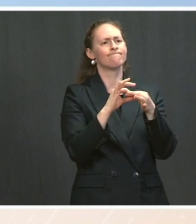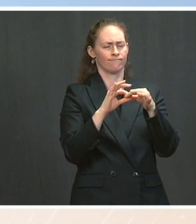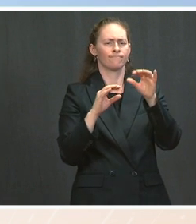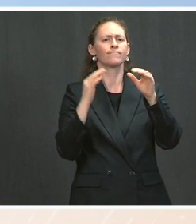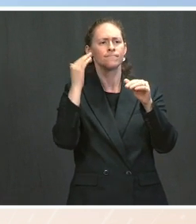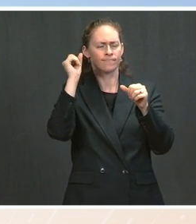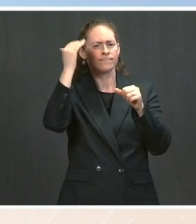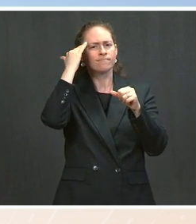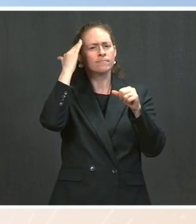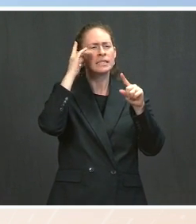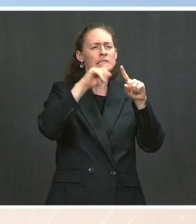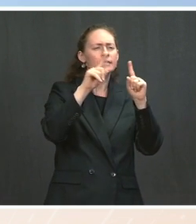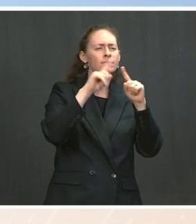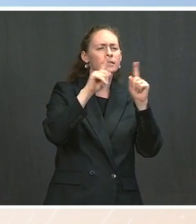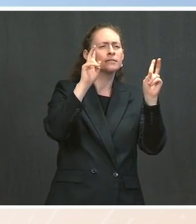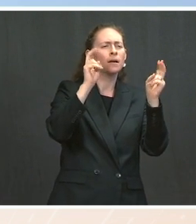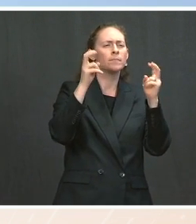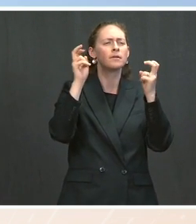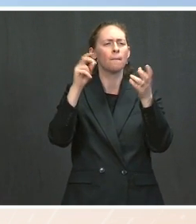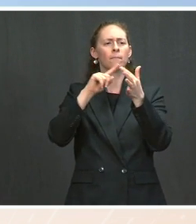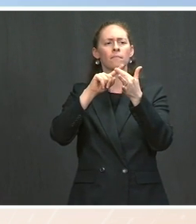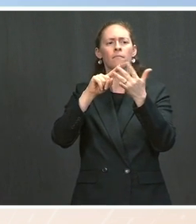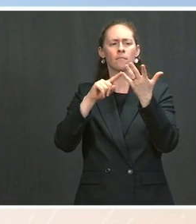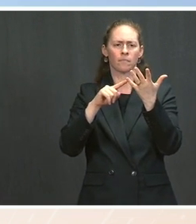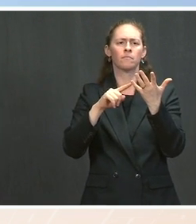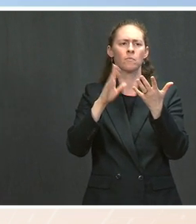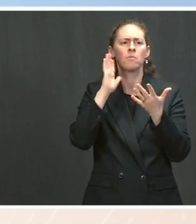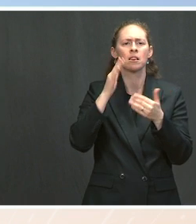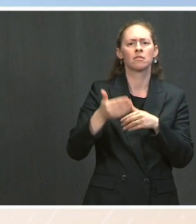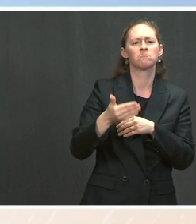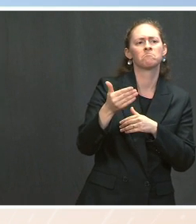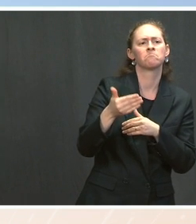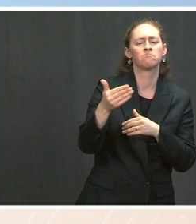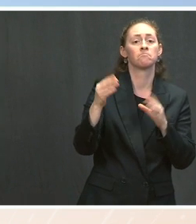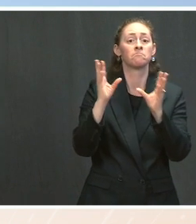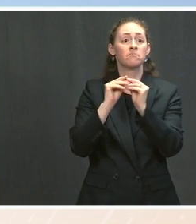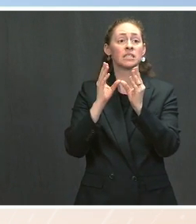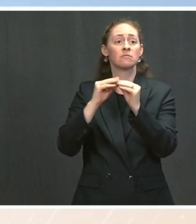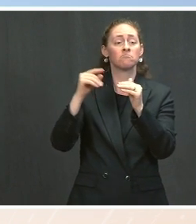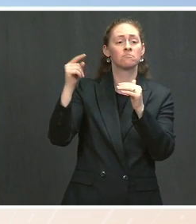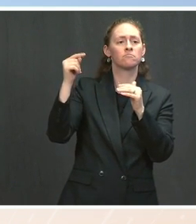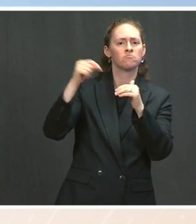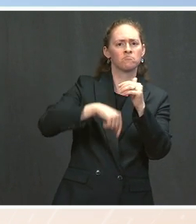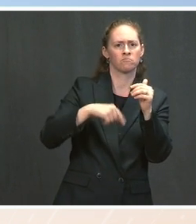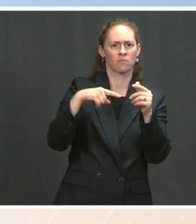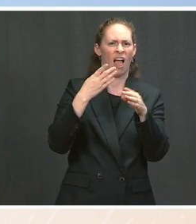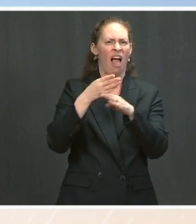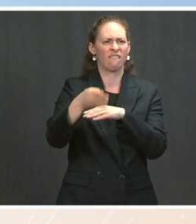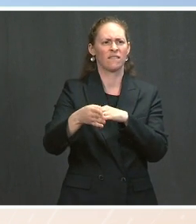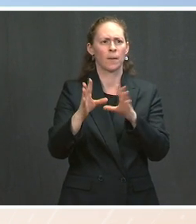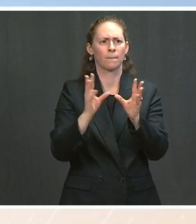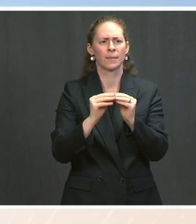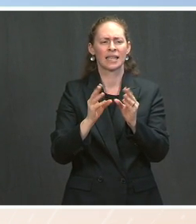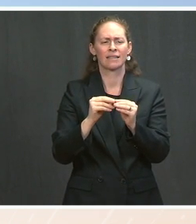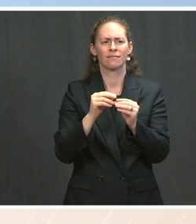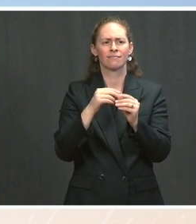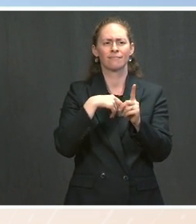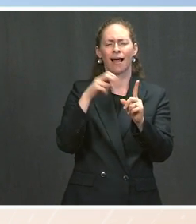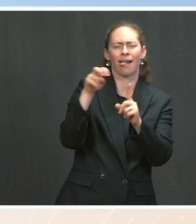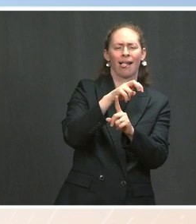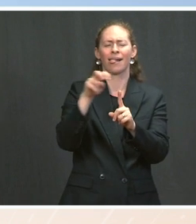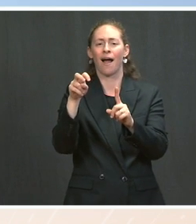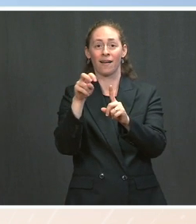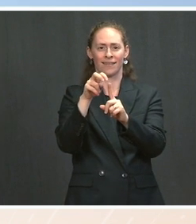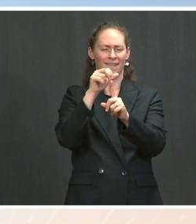talk about all of it. Go ahead. Thank you. I'm sorry, I'll go right to you next. I will not forget you. Sorry, I was jumping around. Go ahead. Thanks, Jen.